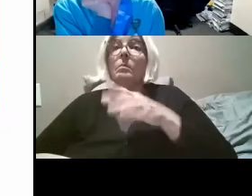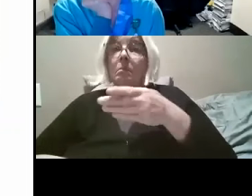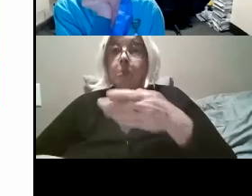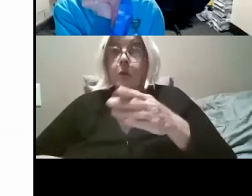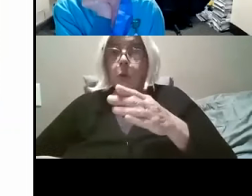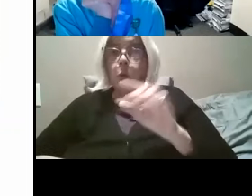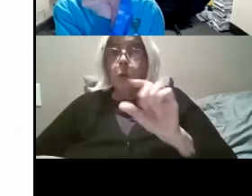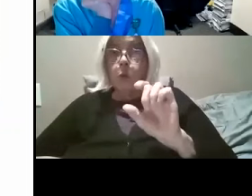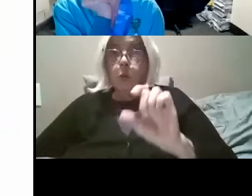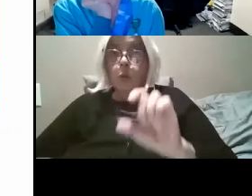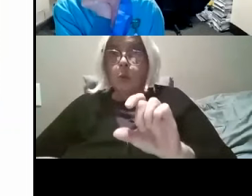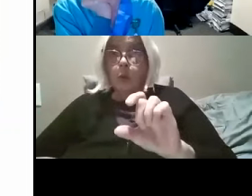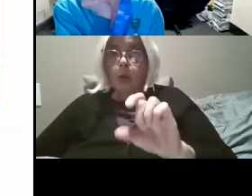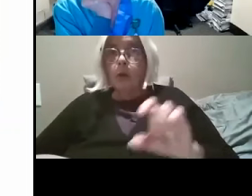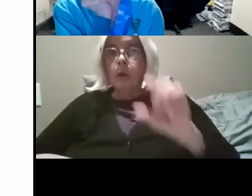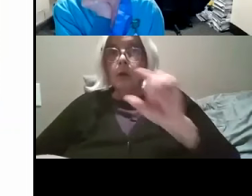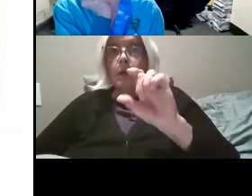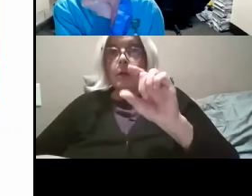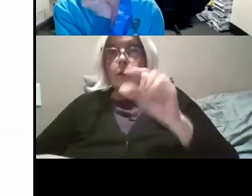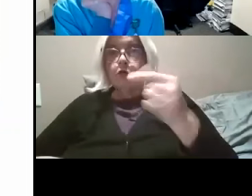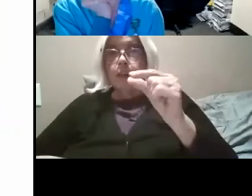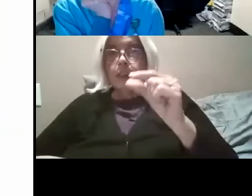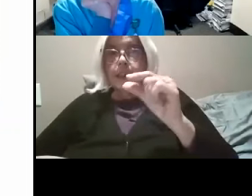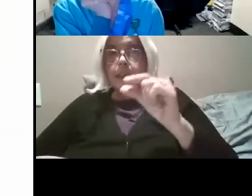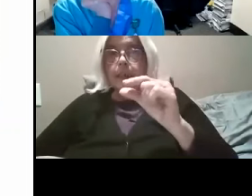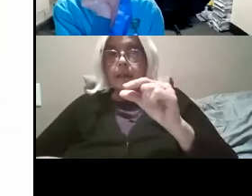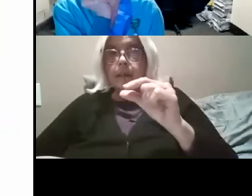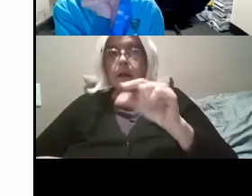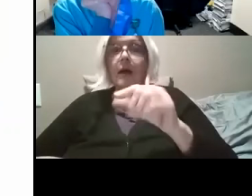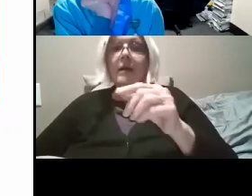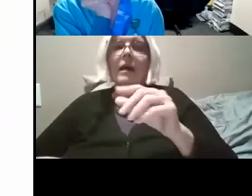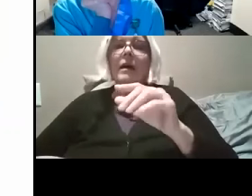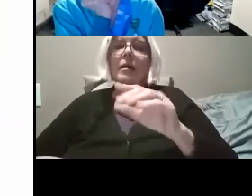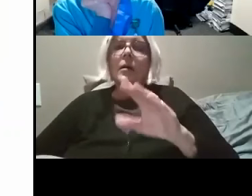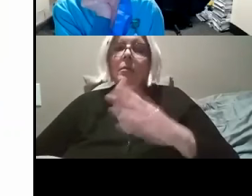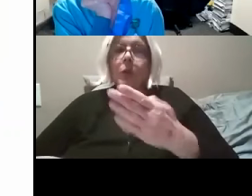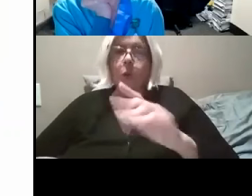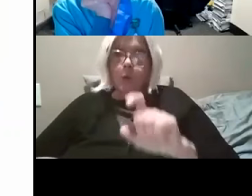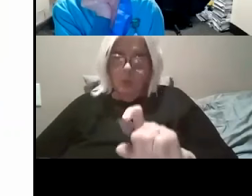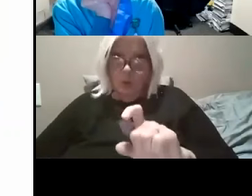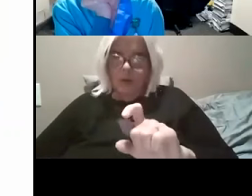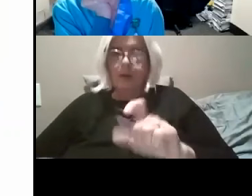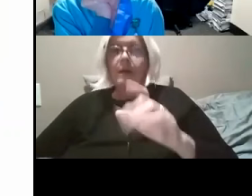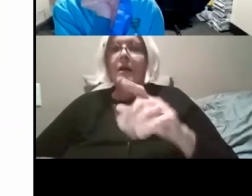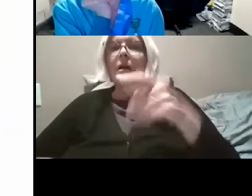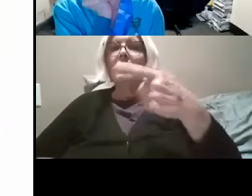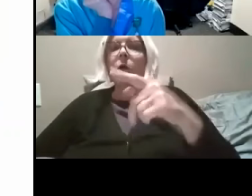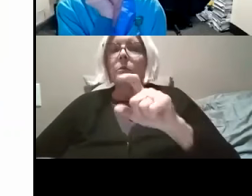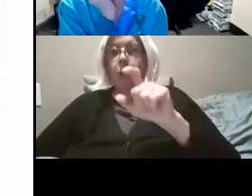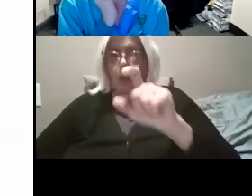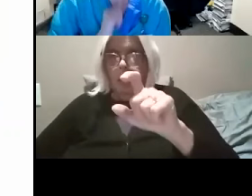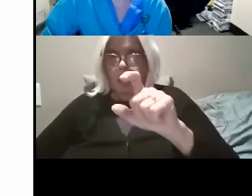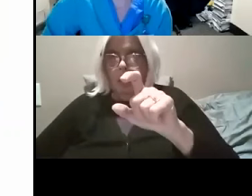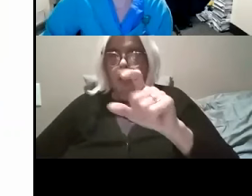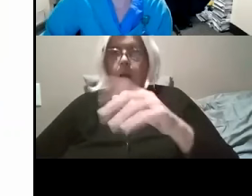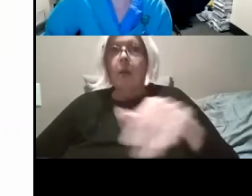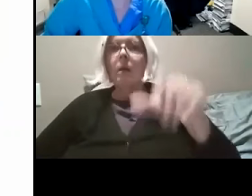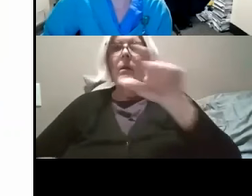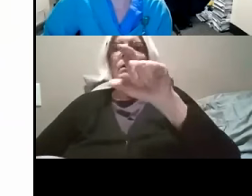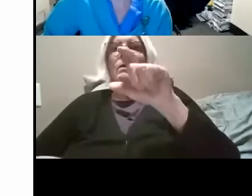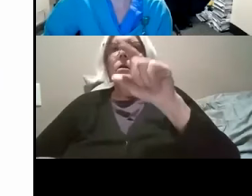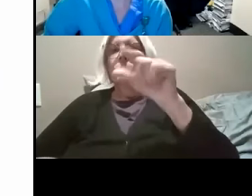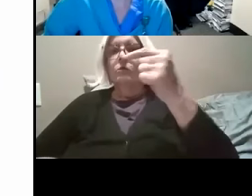So we're just so lucky we have this vaccine now, and we can do something and turn the tide